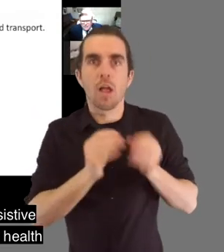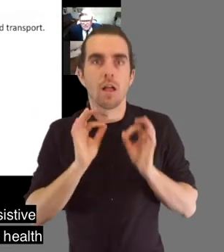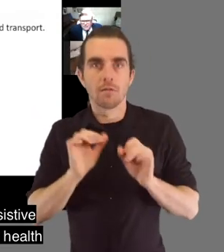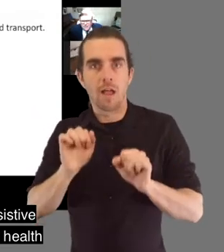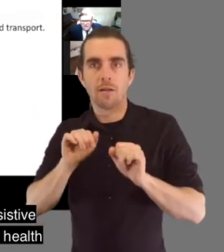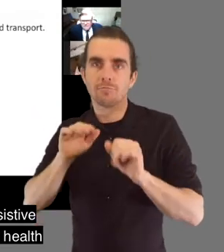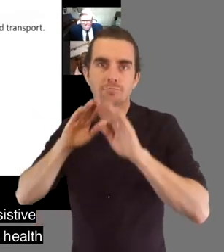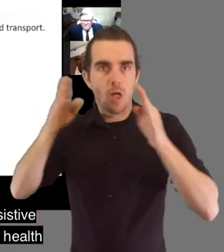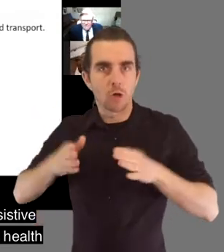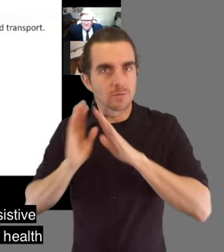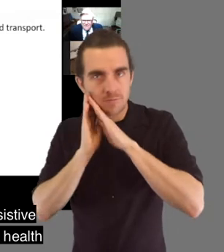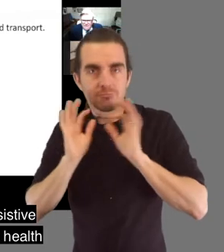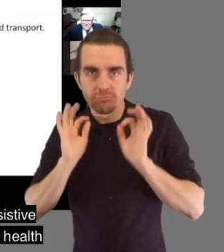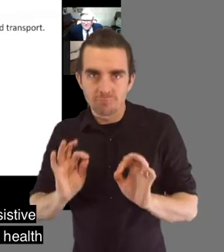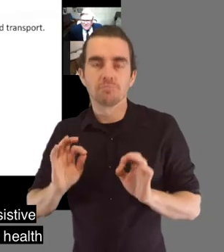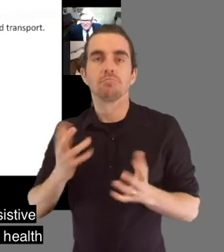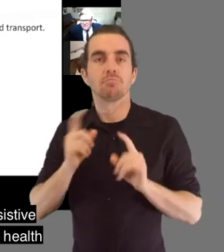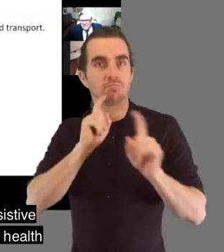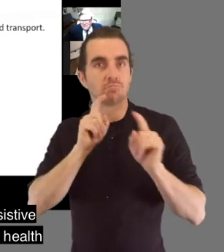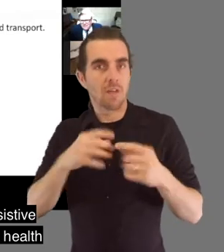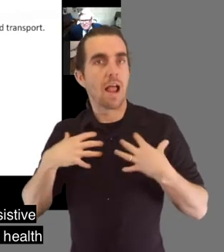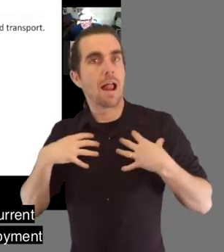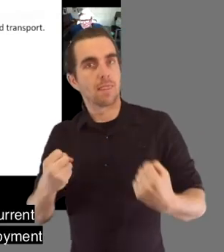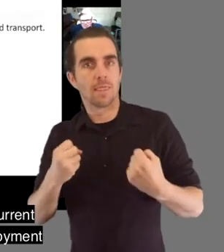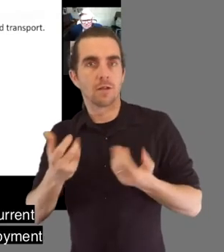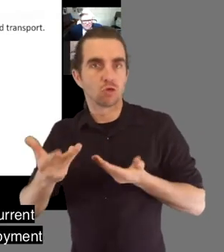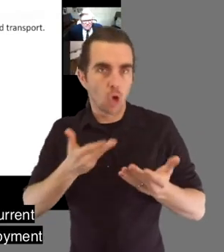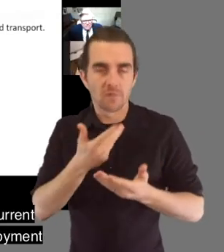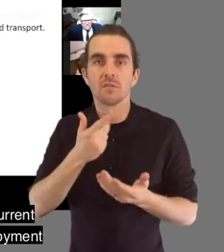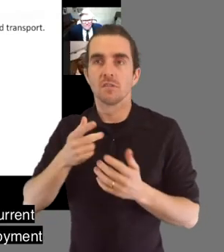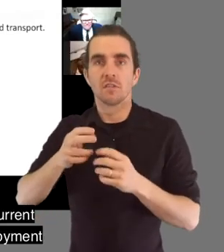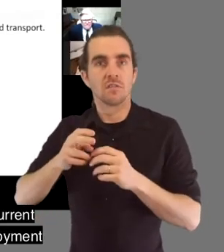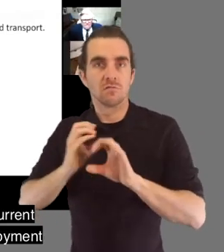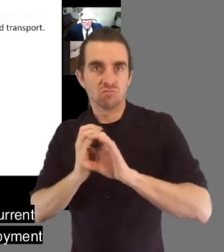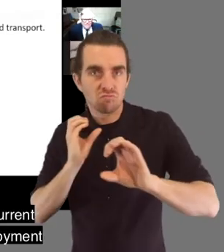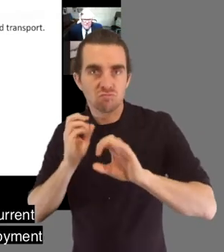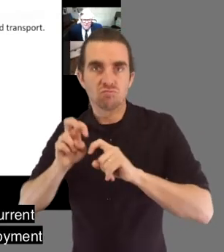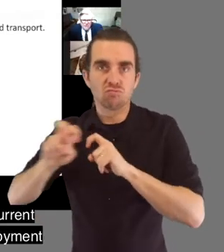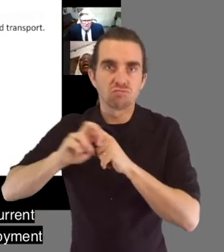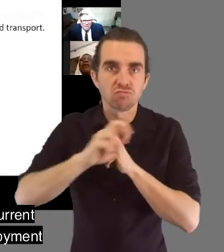assistive devices, access to housing, public health services, and transport.